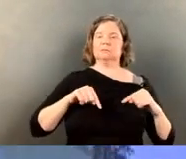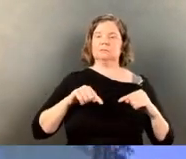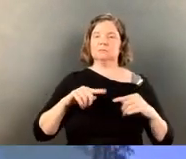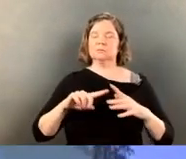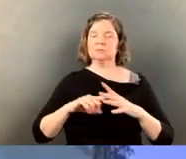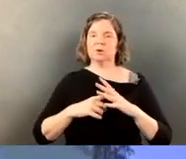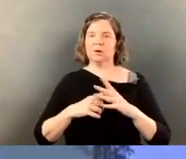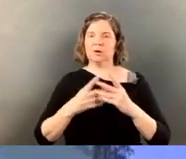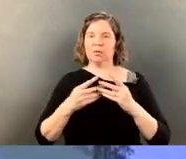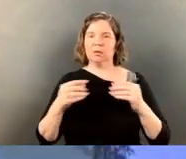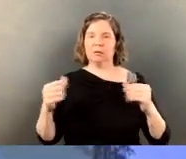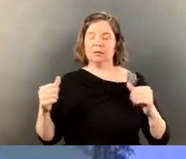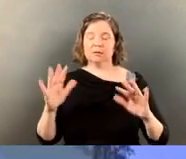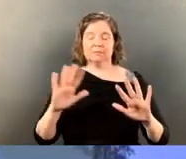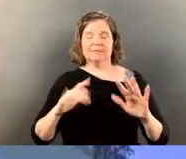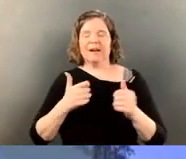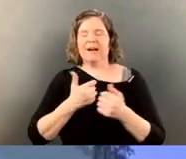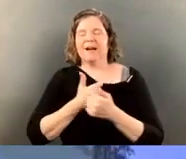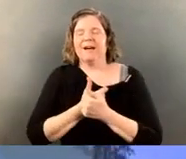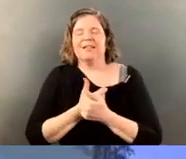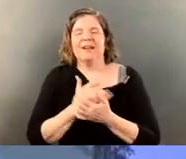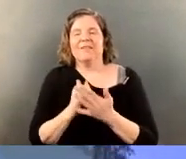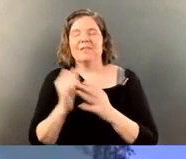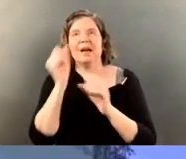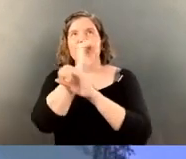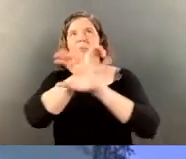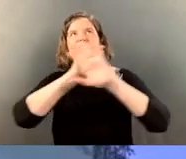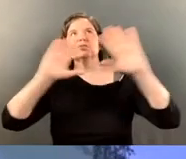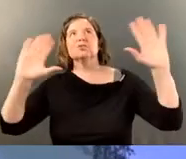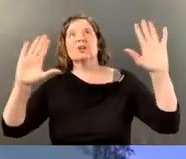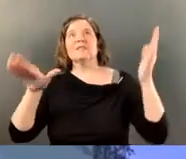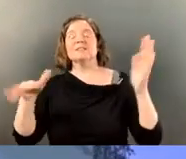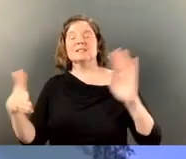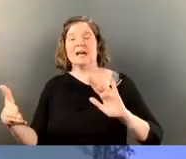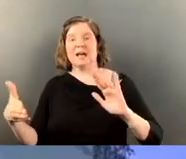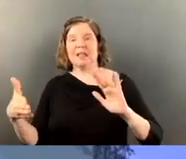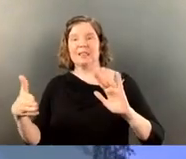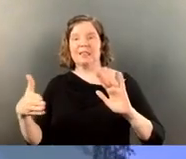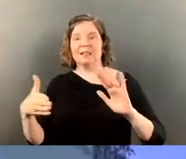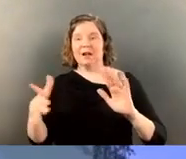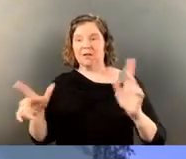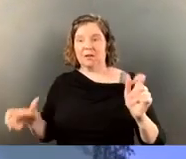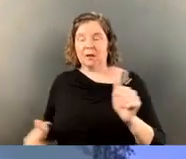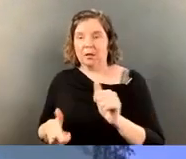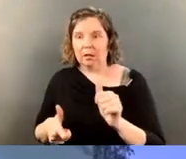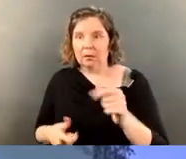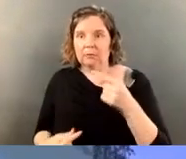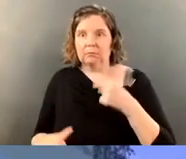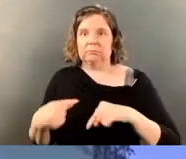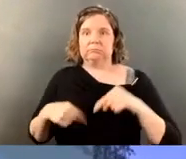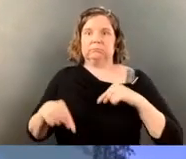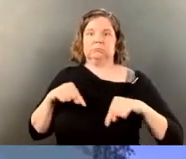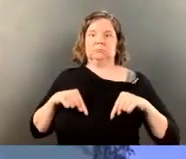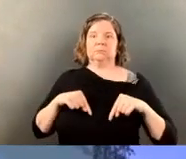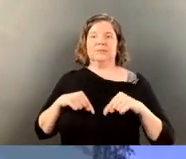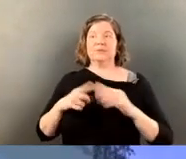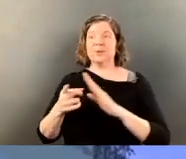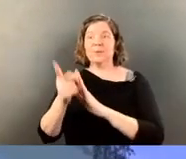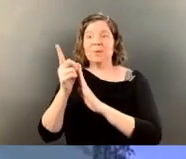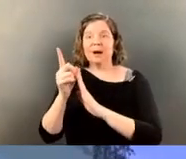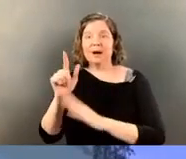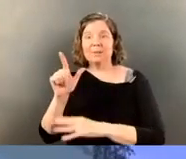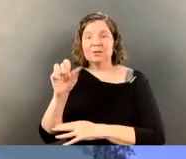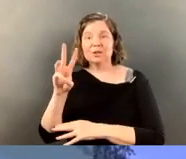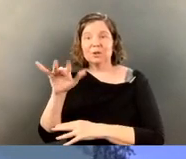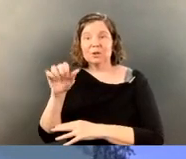start working backward. I love that picture of death into resurrection. That one moment, Lewis said, it